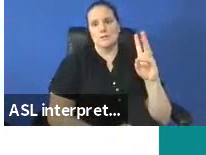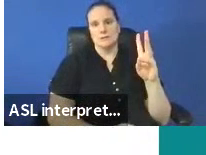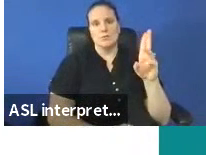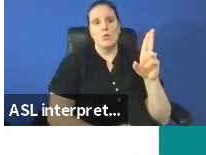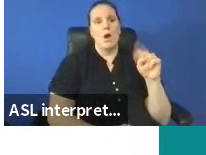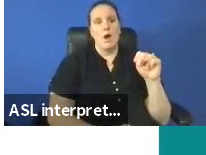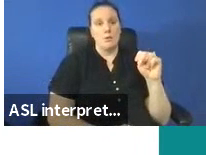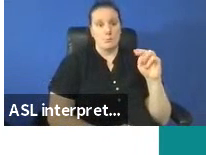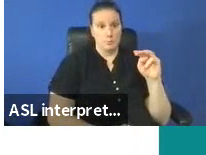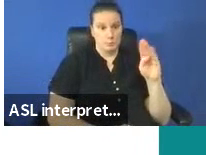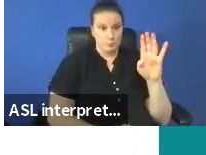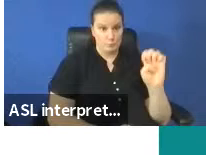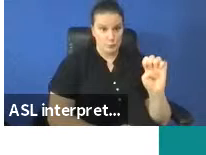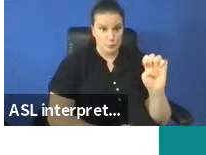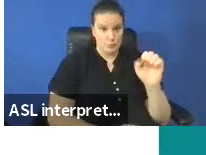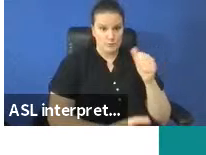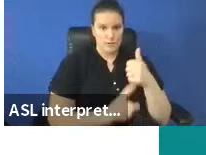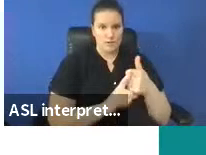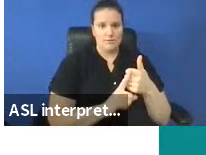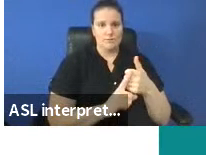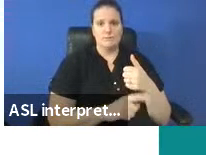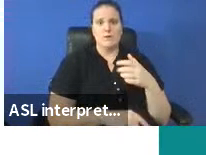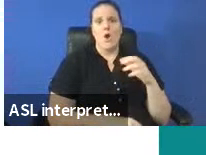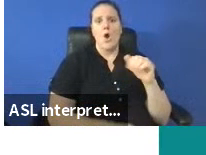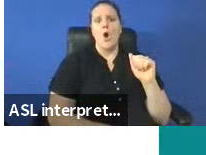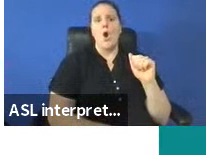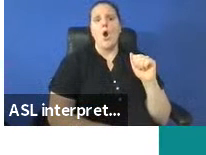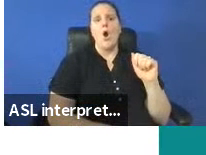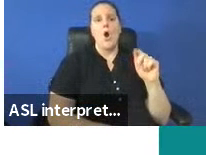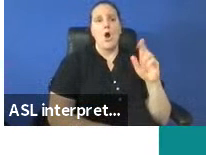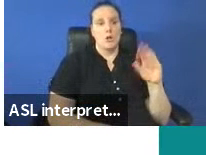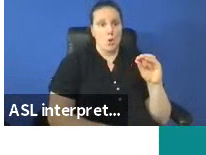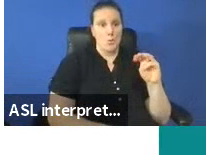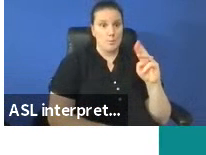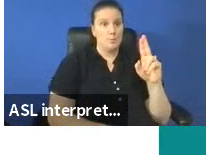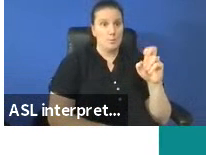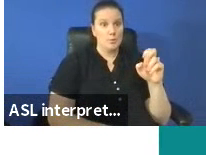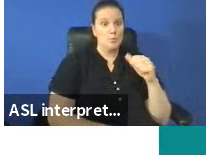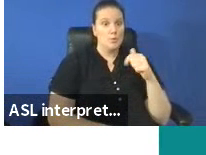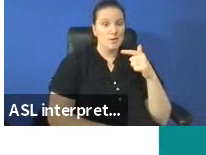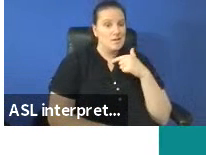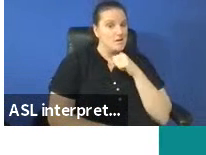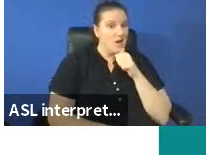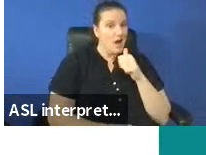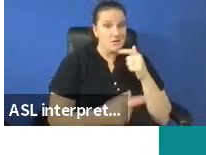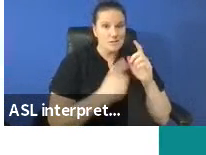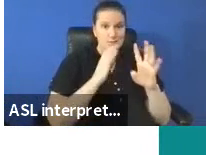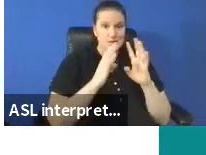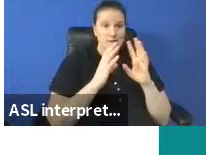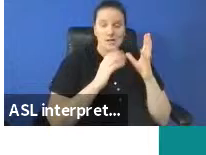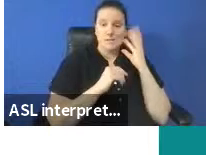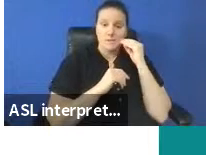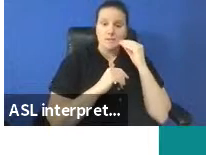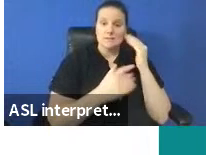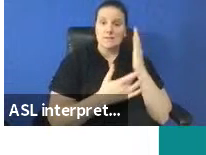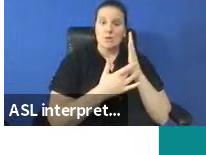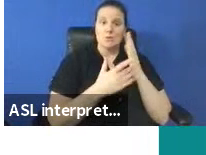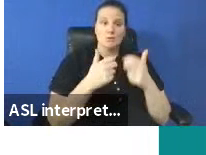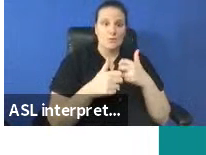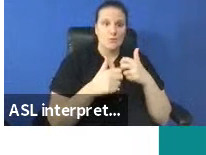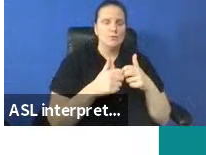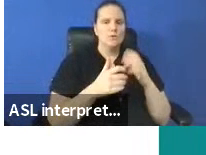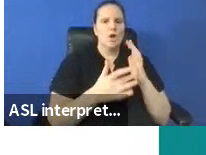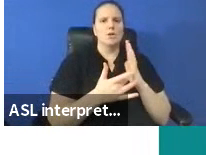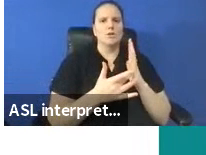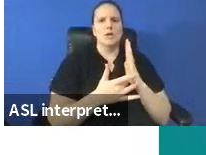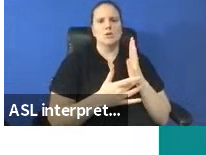yourself. Please keep your audio on mute when not speaking. If you experience technical difficulties, please contact the Zoom